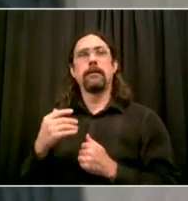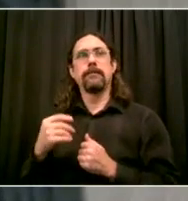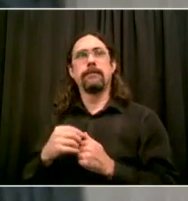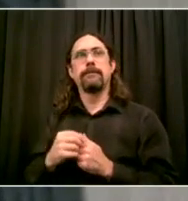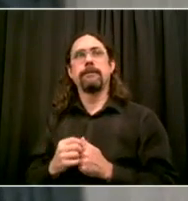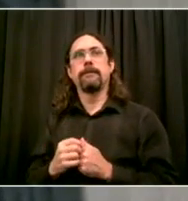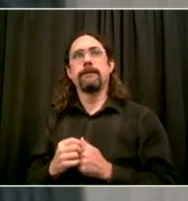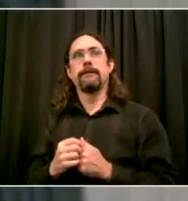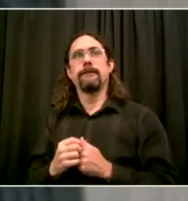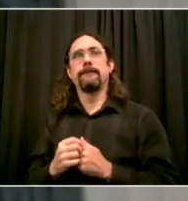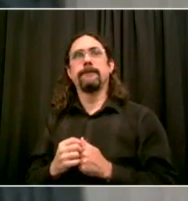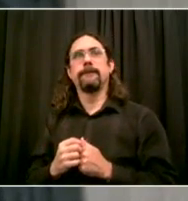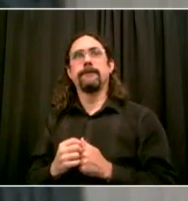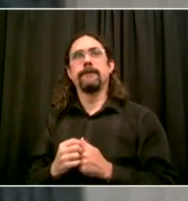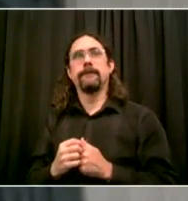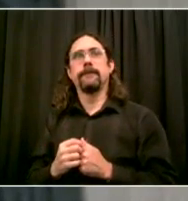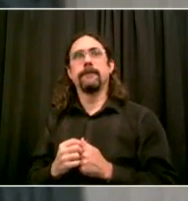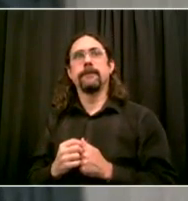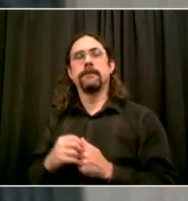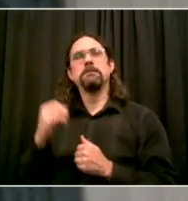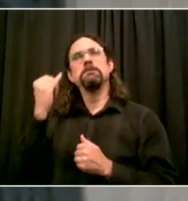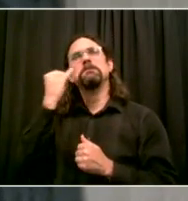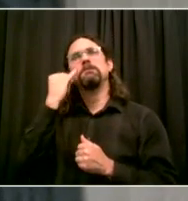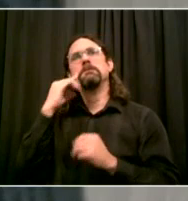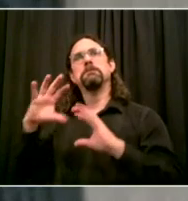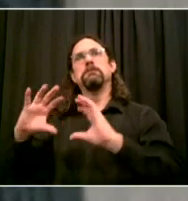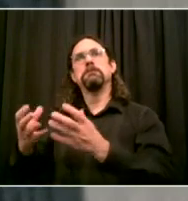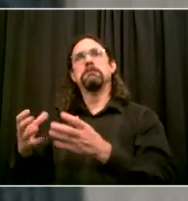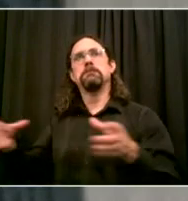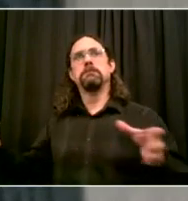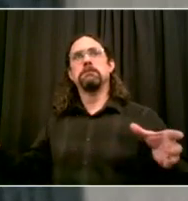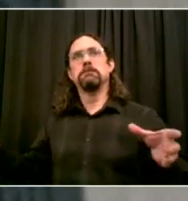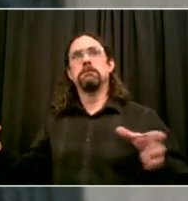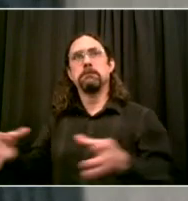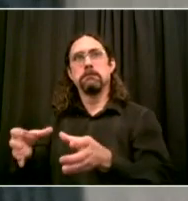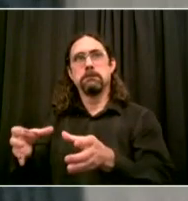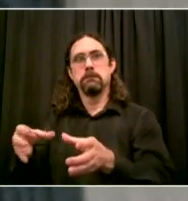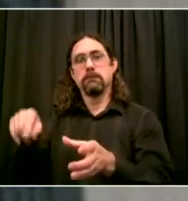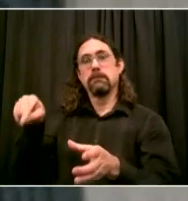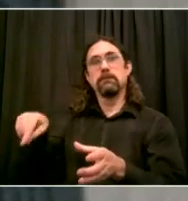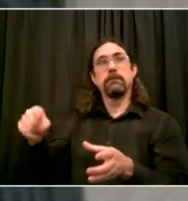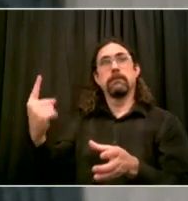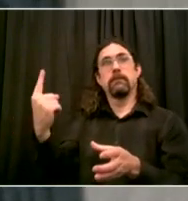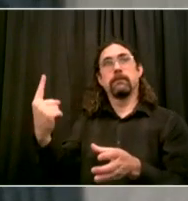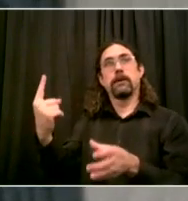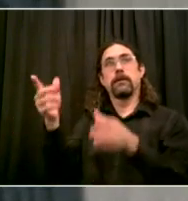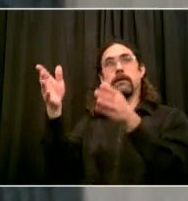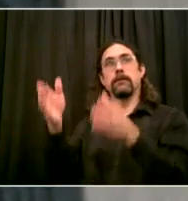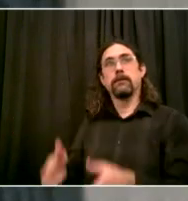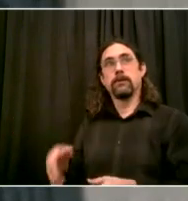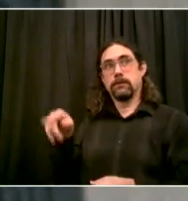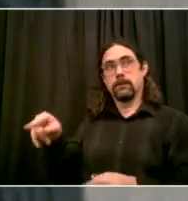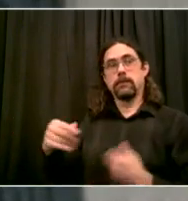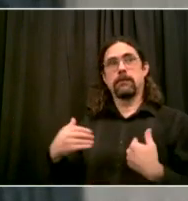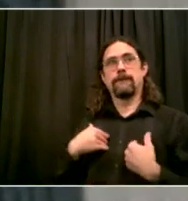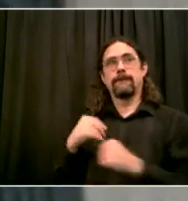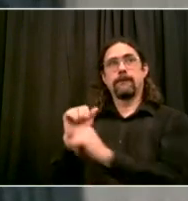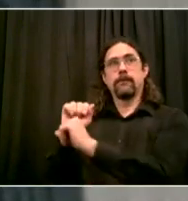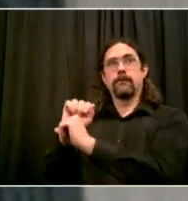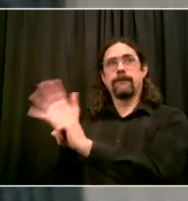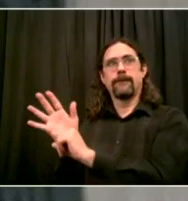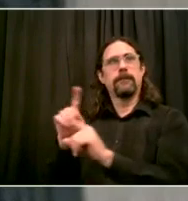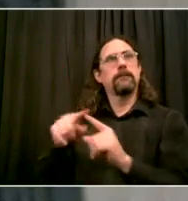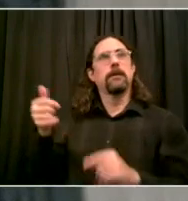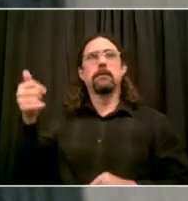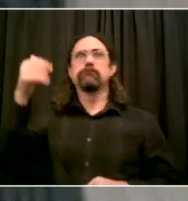where someone was infected with the virus but didn't know it. They developed symptoms a couple of days later, and they